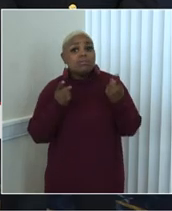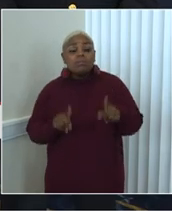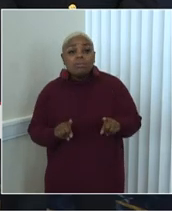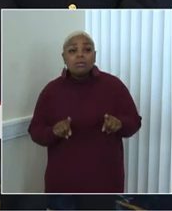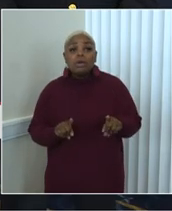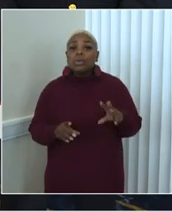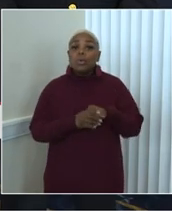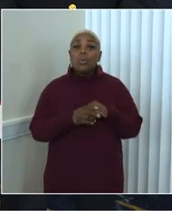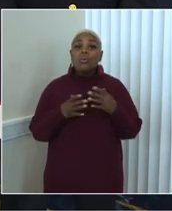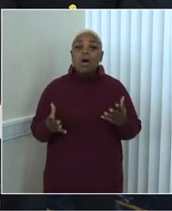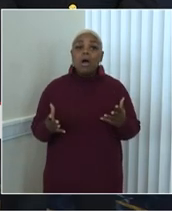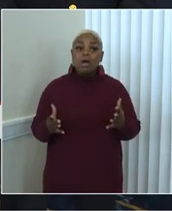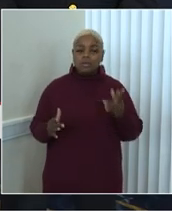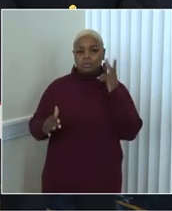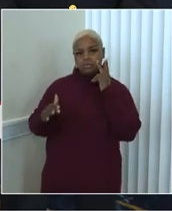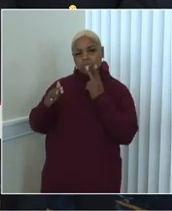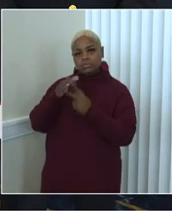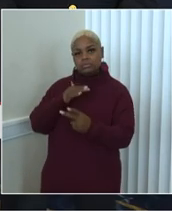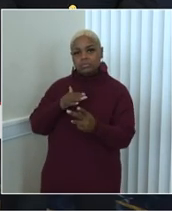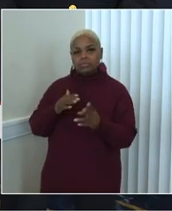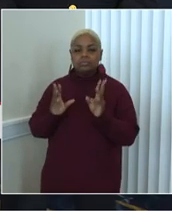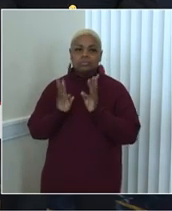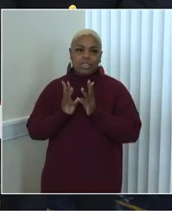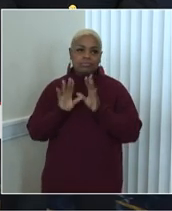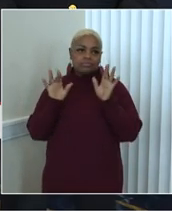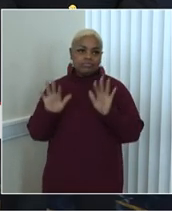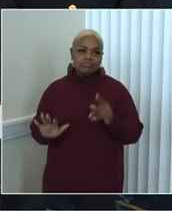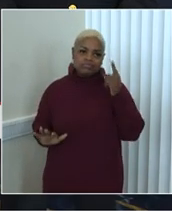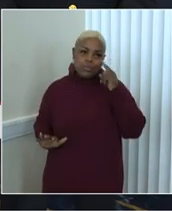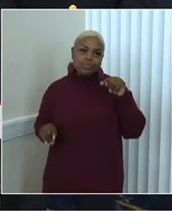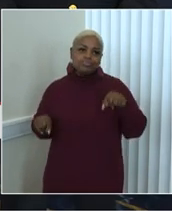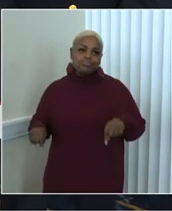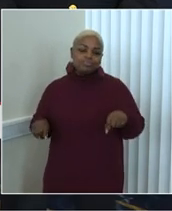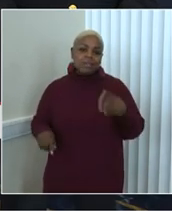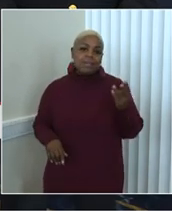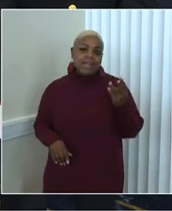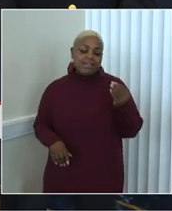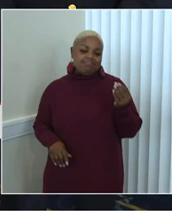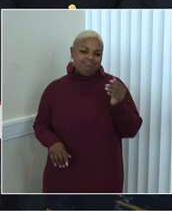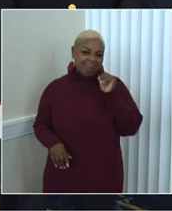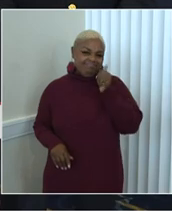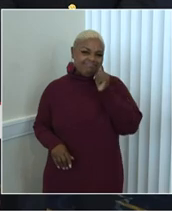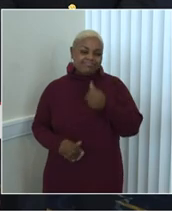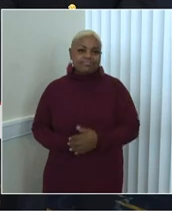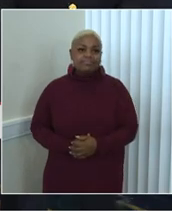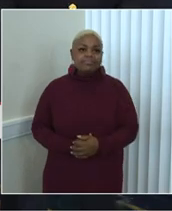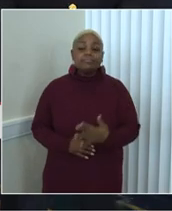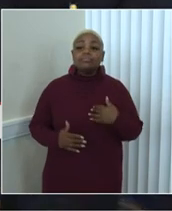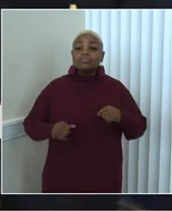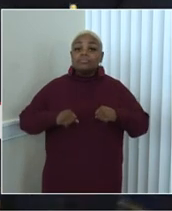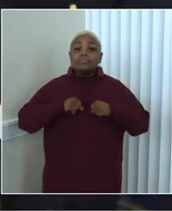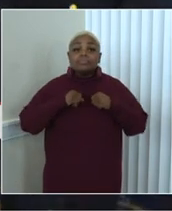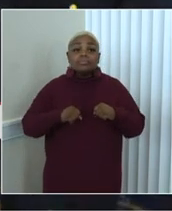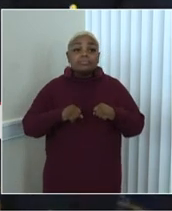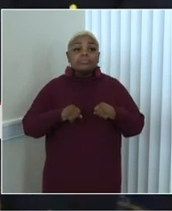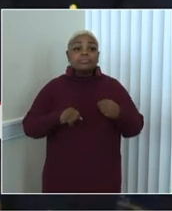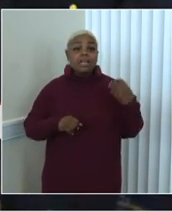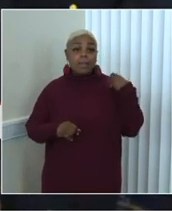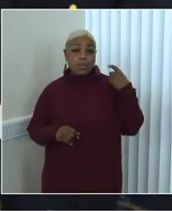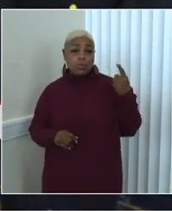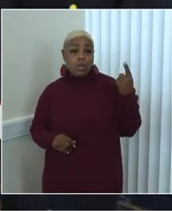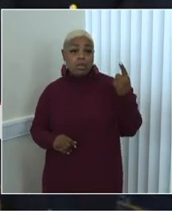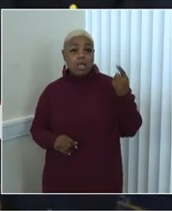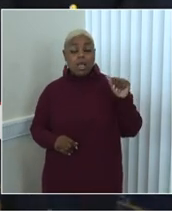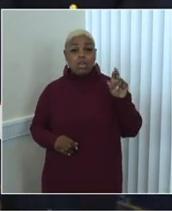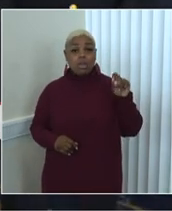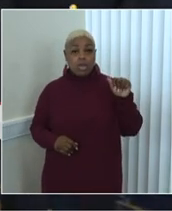on Monday. The Secret Service already planned to secure Capital One Arena with a limited perimeter for this evening's rally. However,